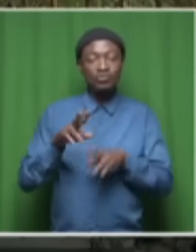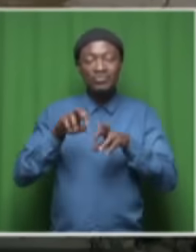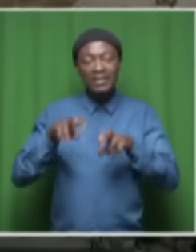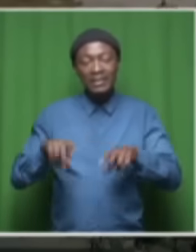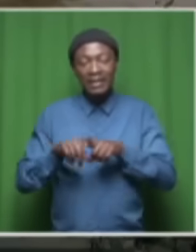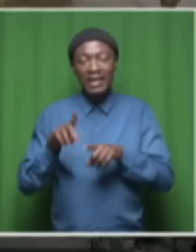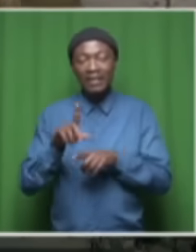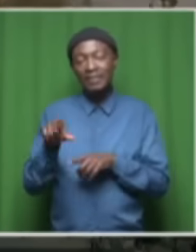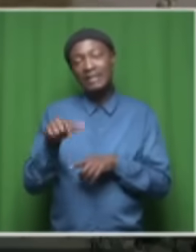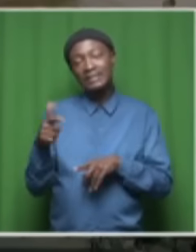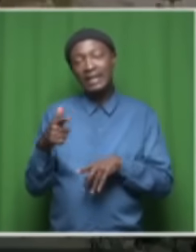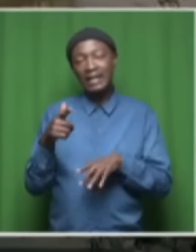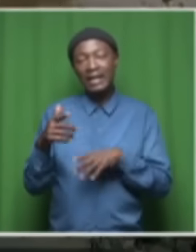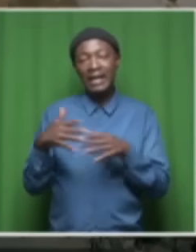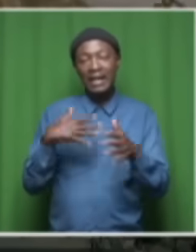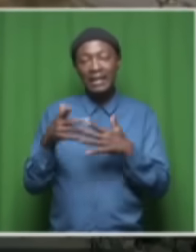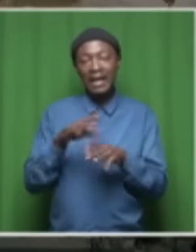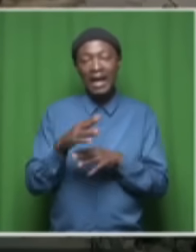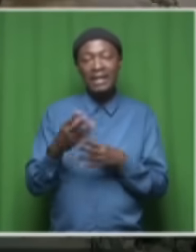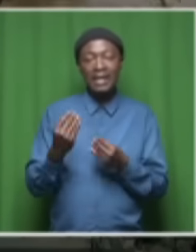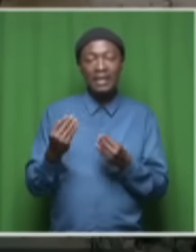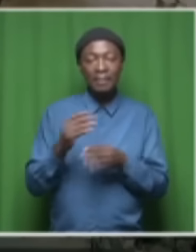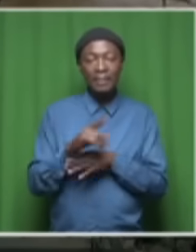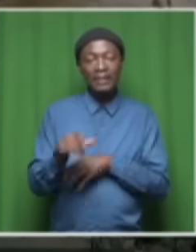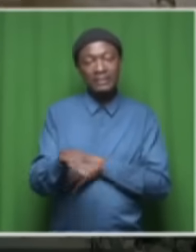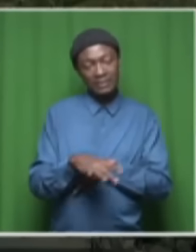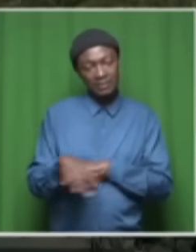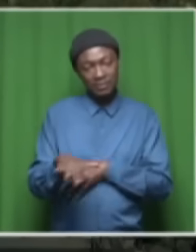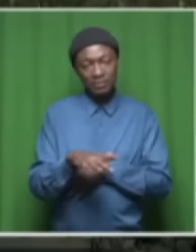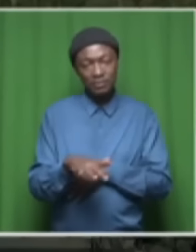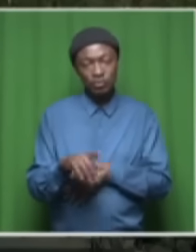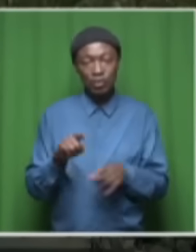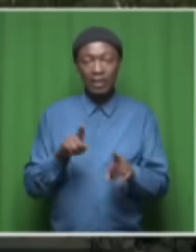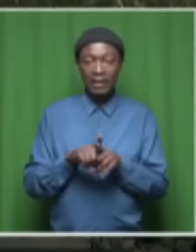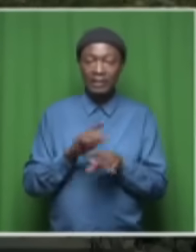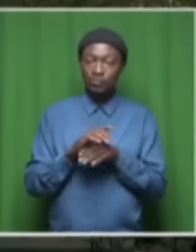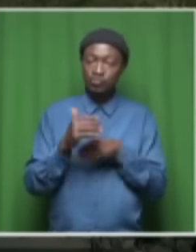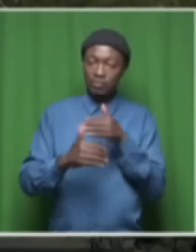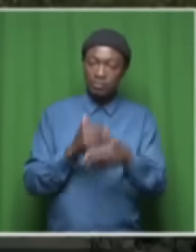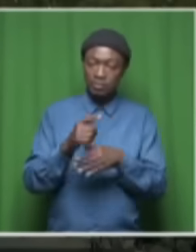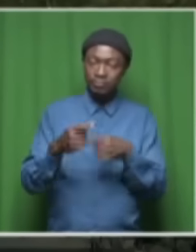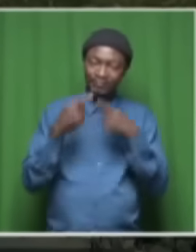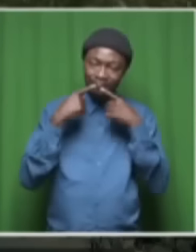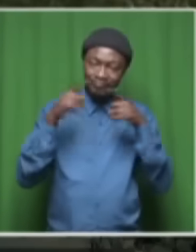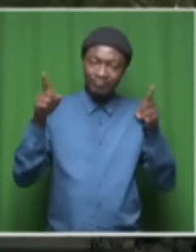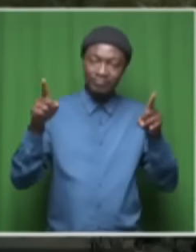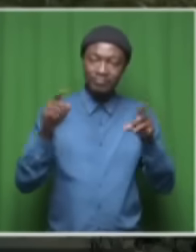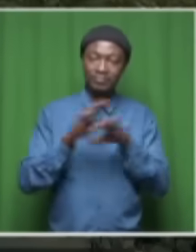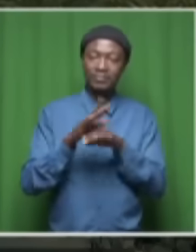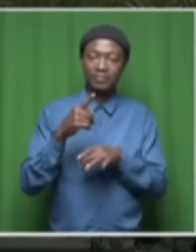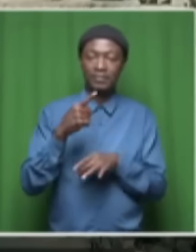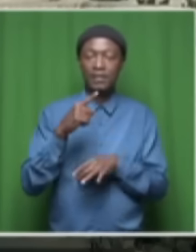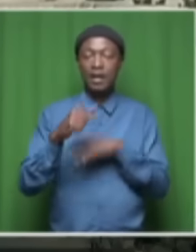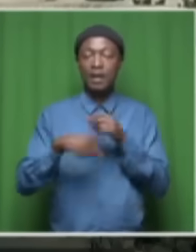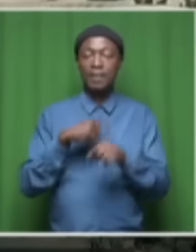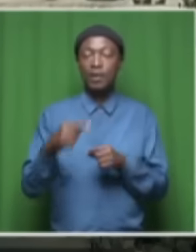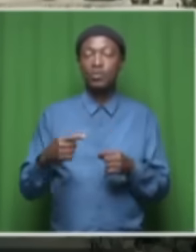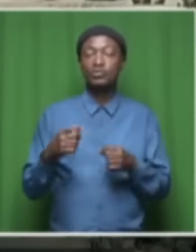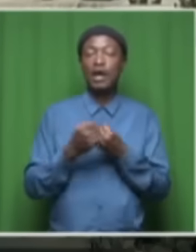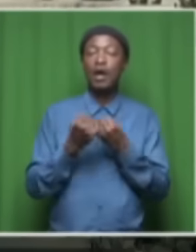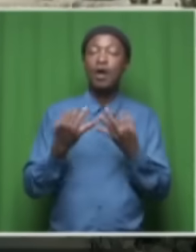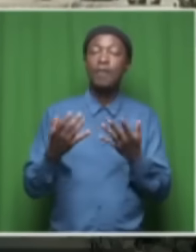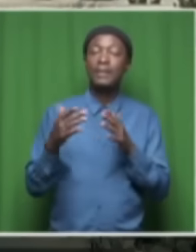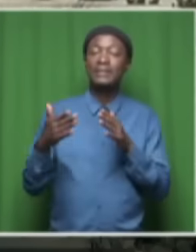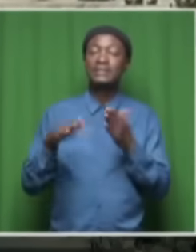any casualties in those areas. So as we move along, we will issue the statement in terms of how many